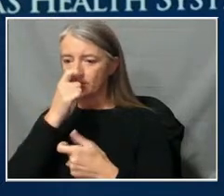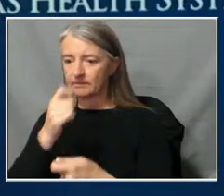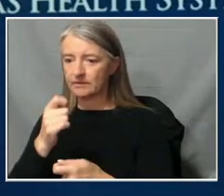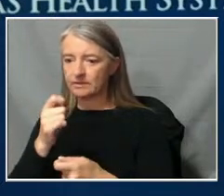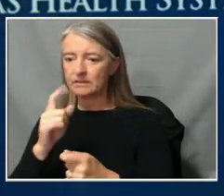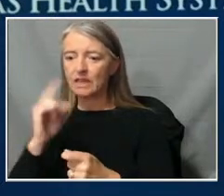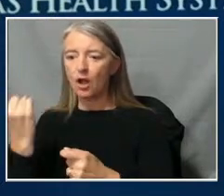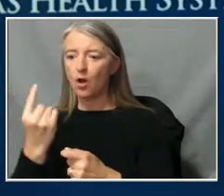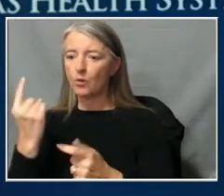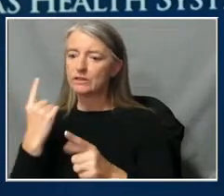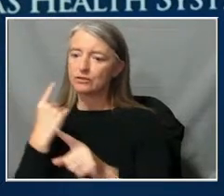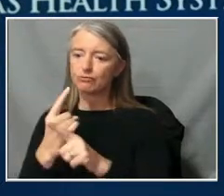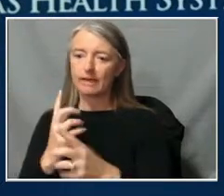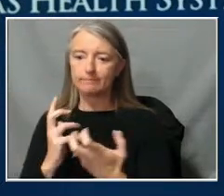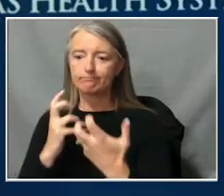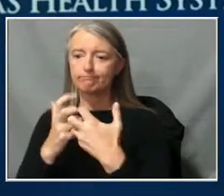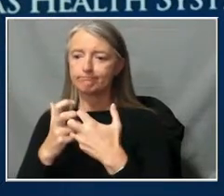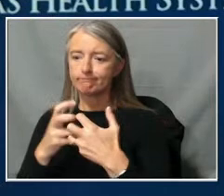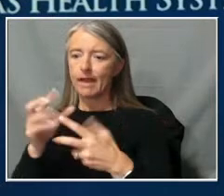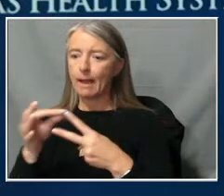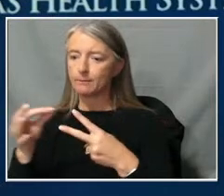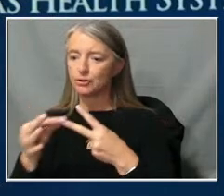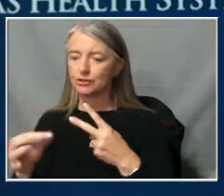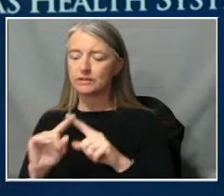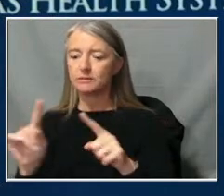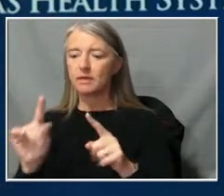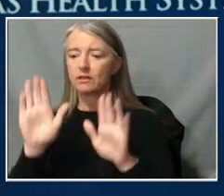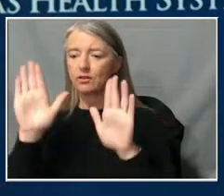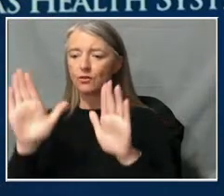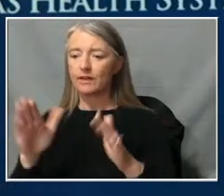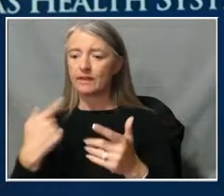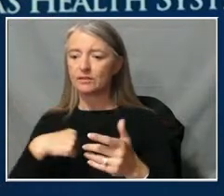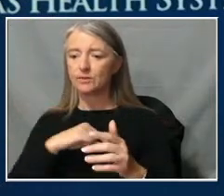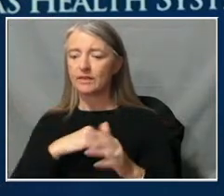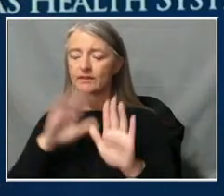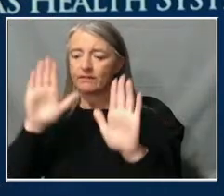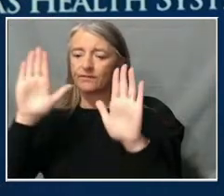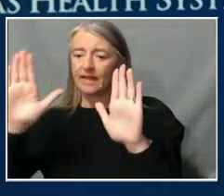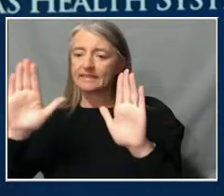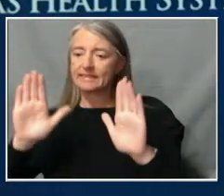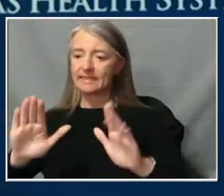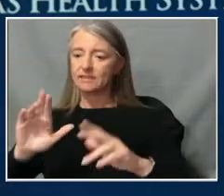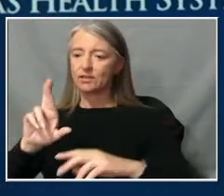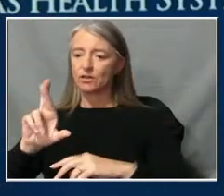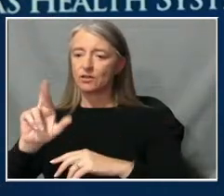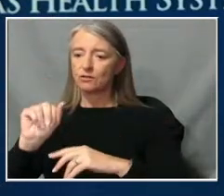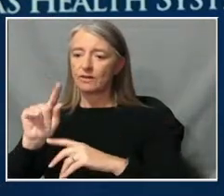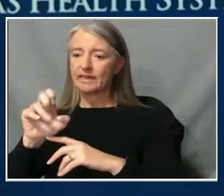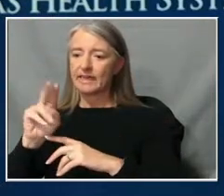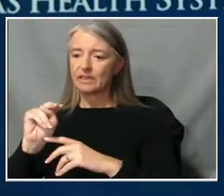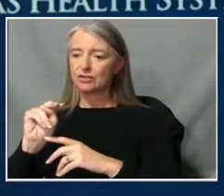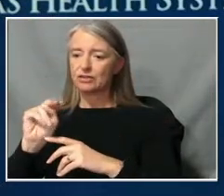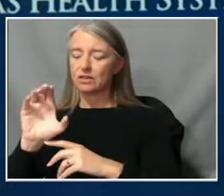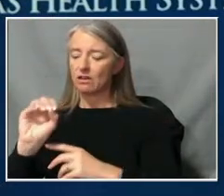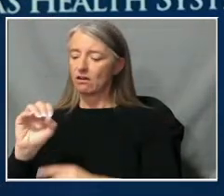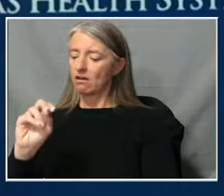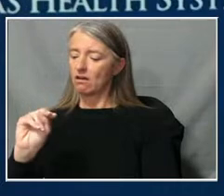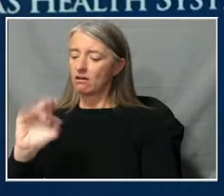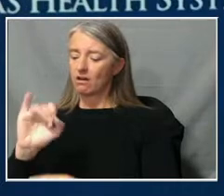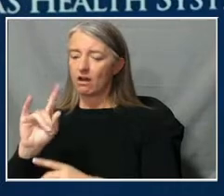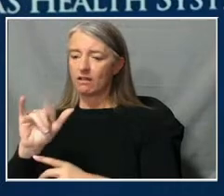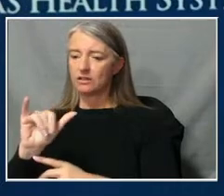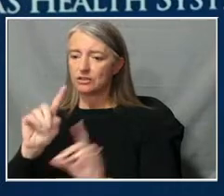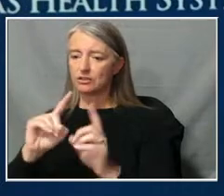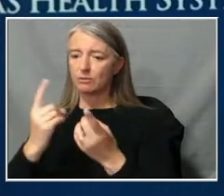option, but I think one of the great things is that we have such a fantastic radiation oncology department that